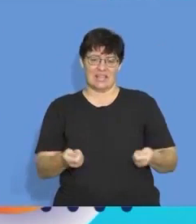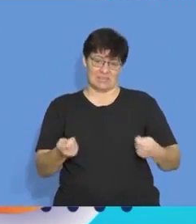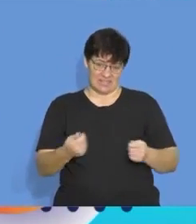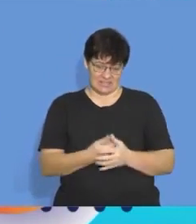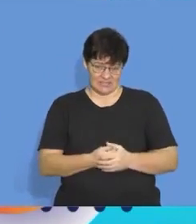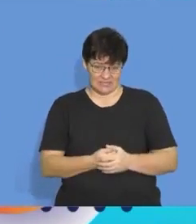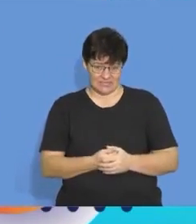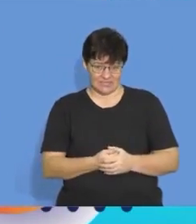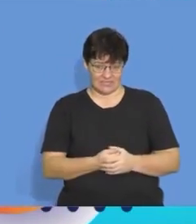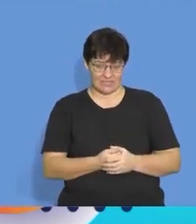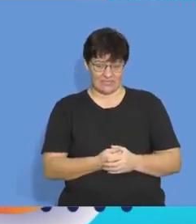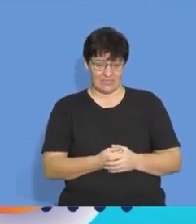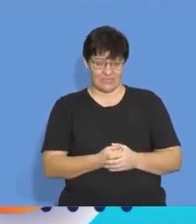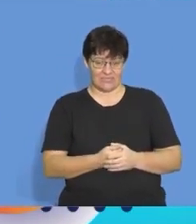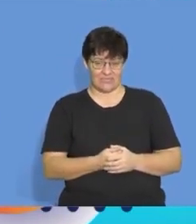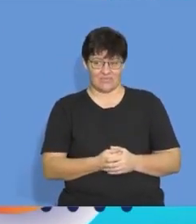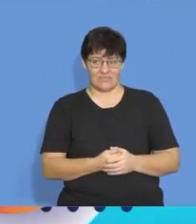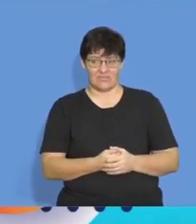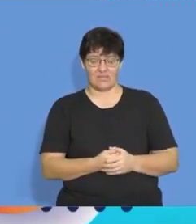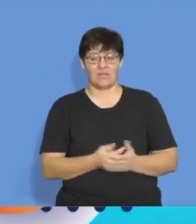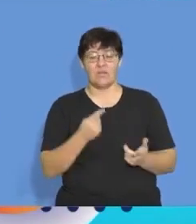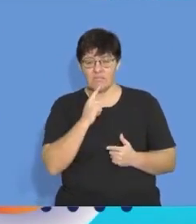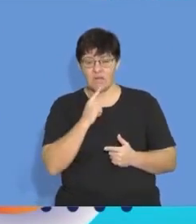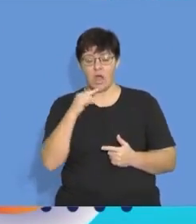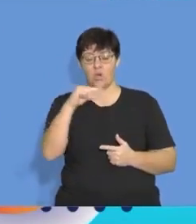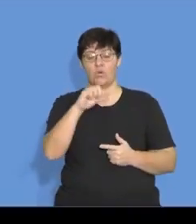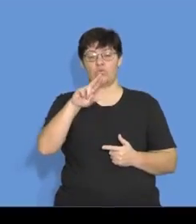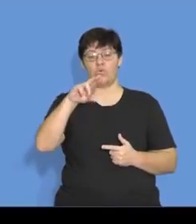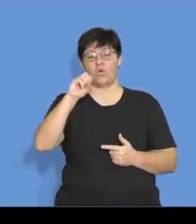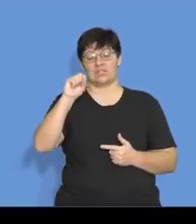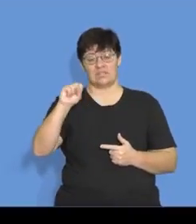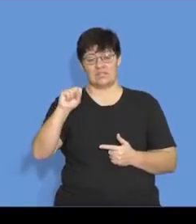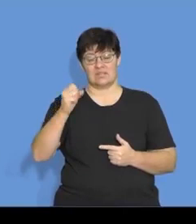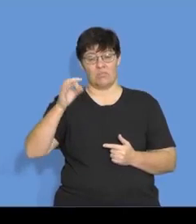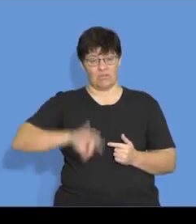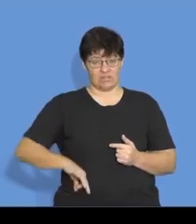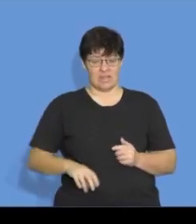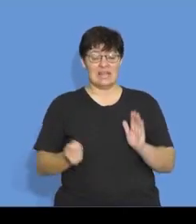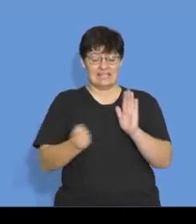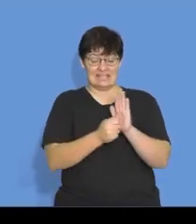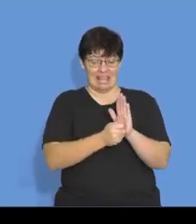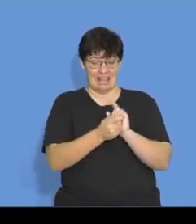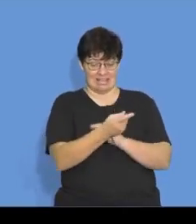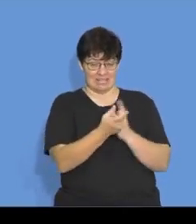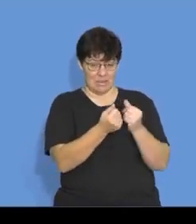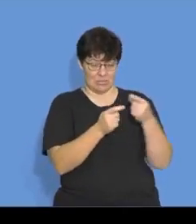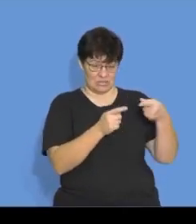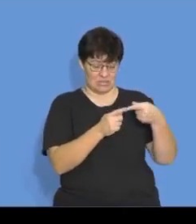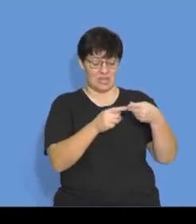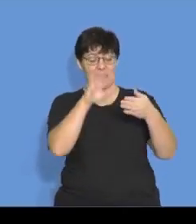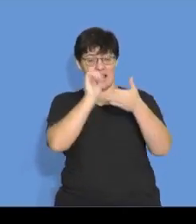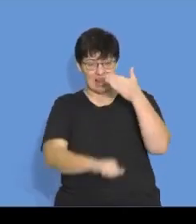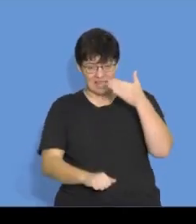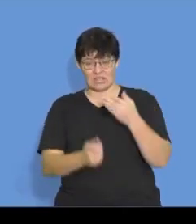Okay, so here, when we come to our gross profit now, it's my sales figure less my cost of